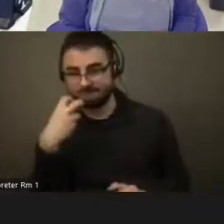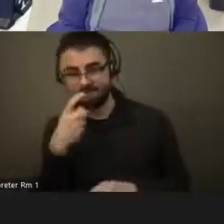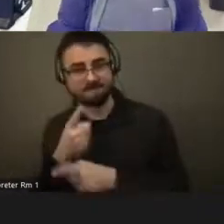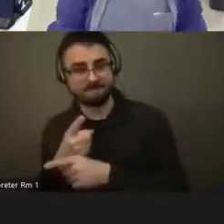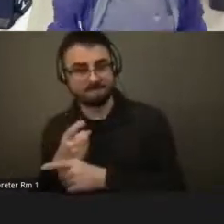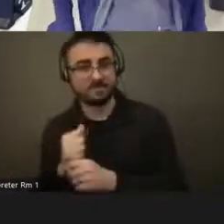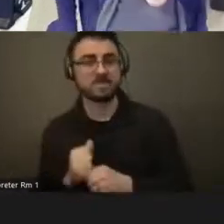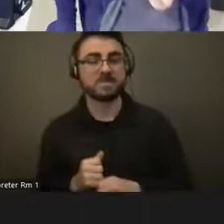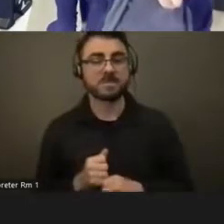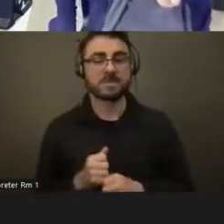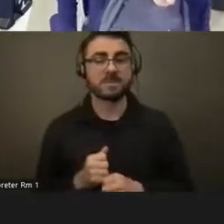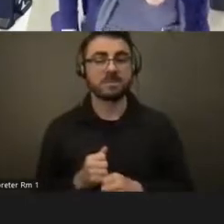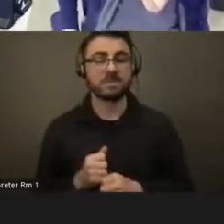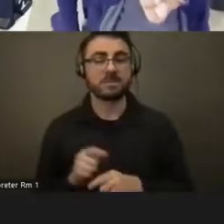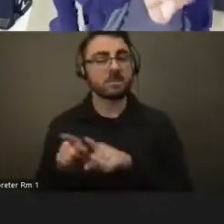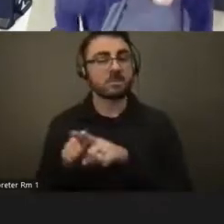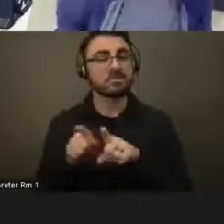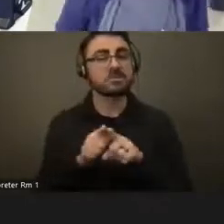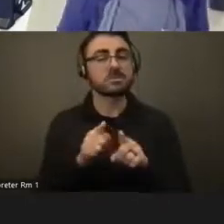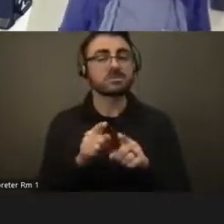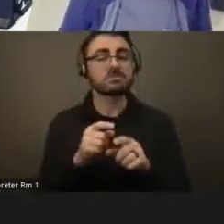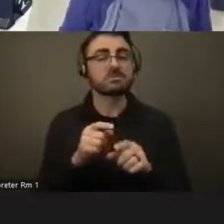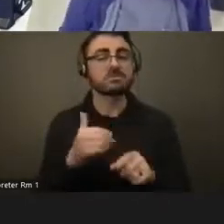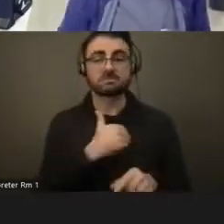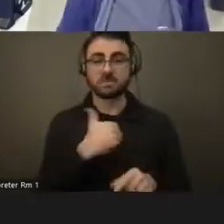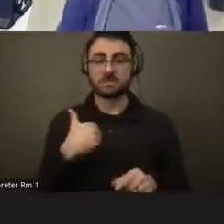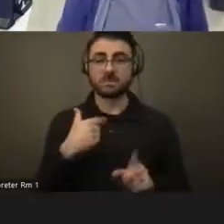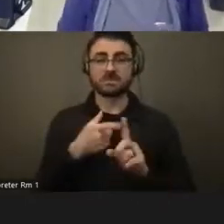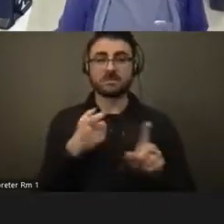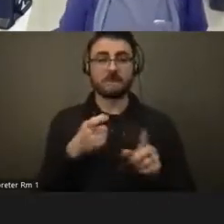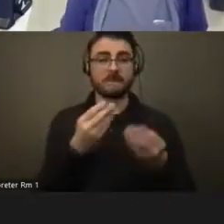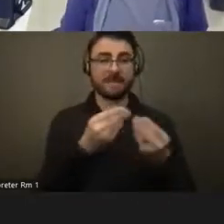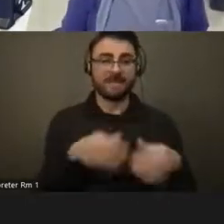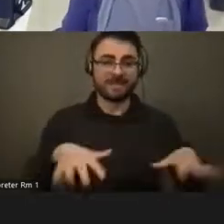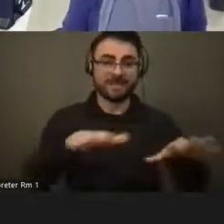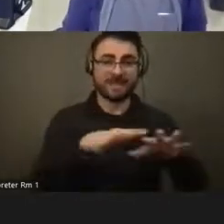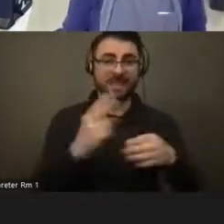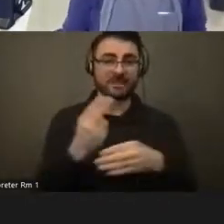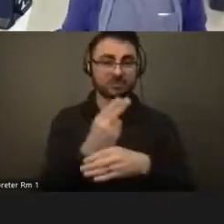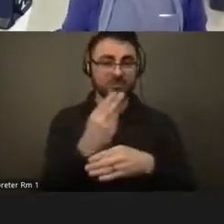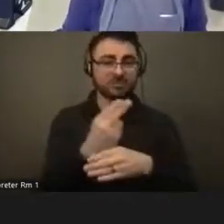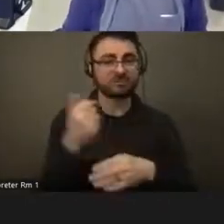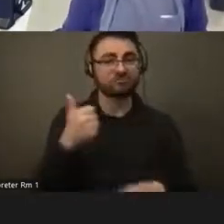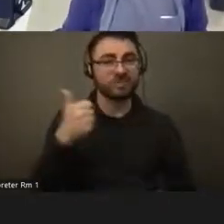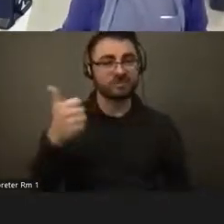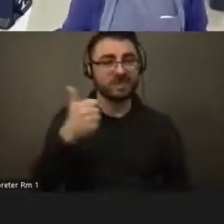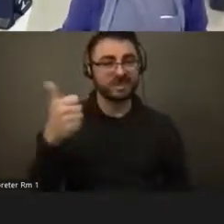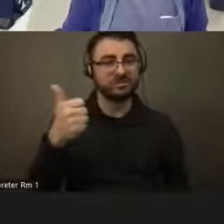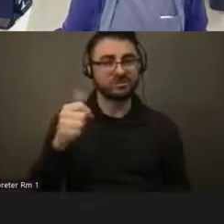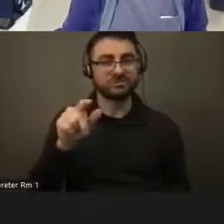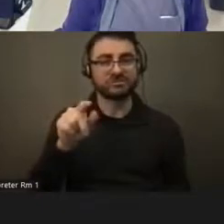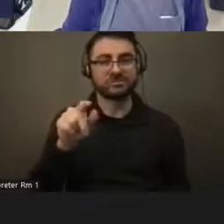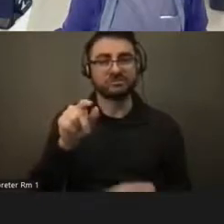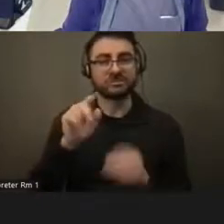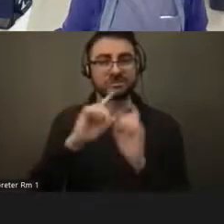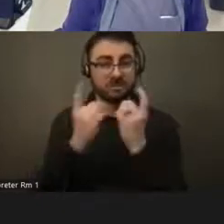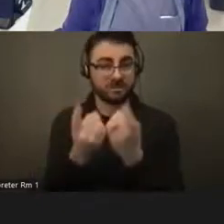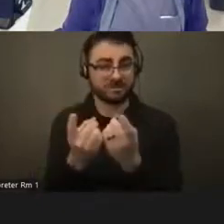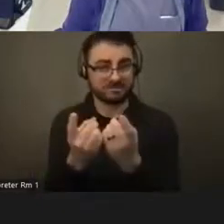as well as some members of our land use and transportation department. But they need some additional